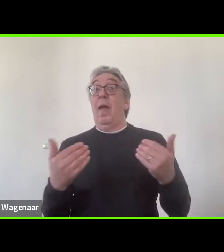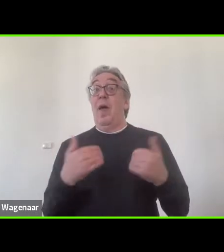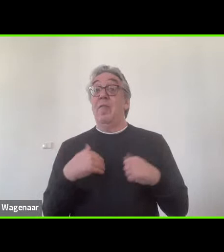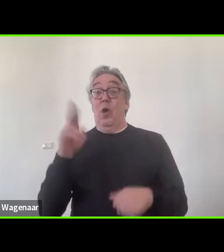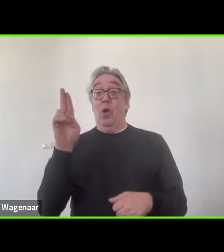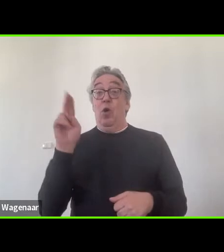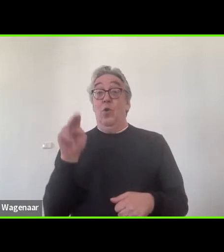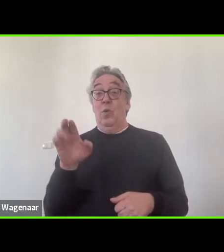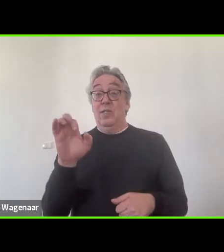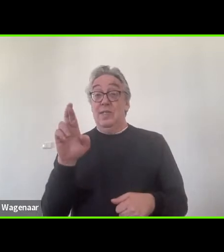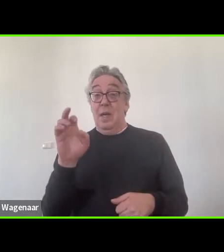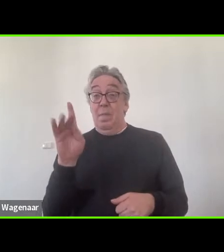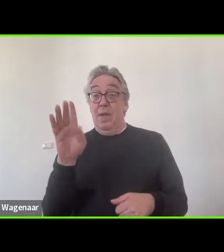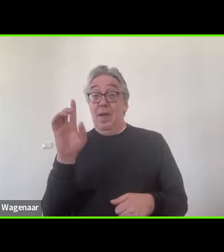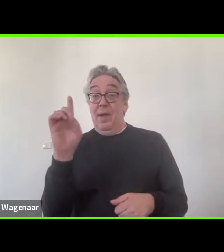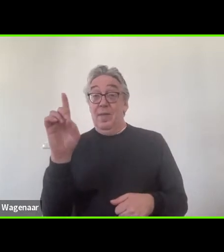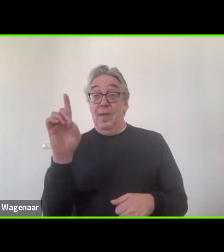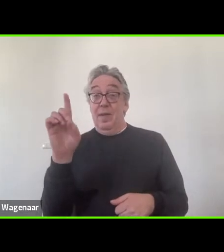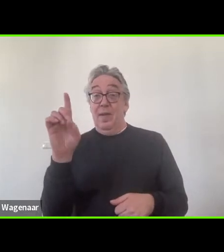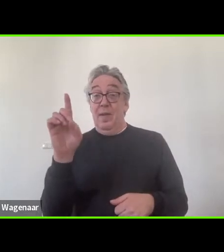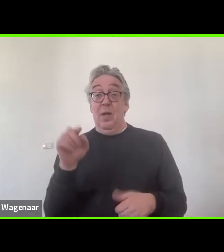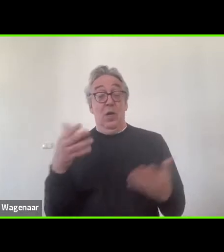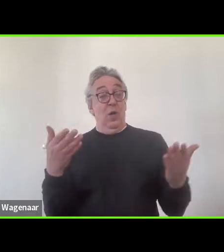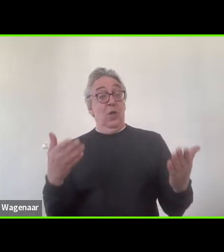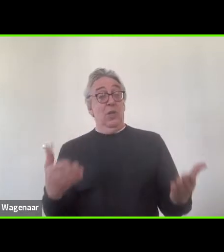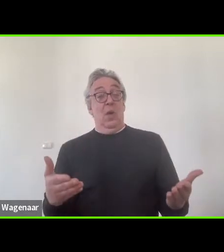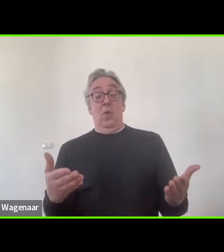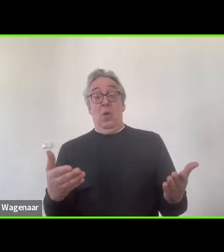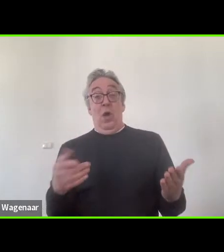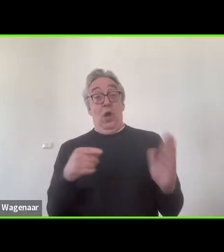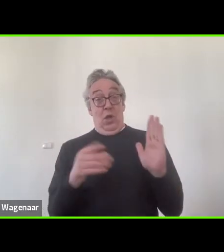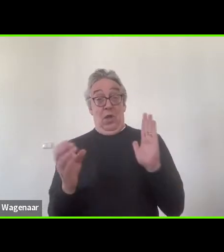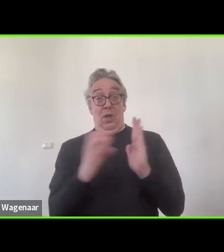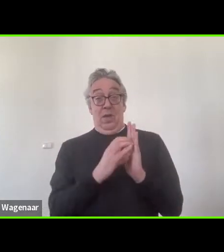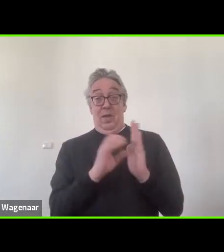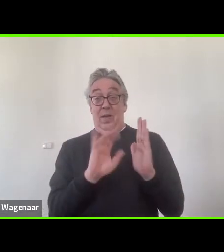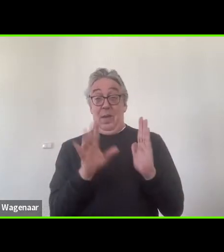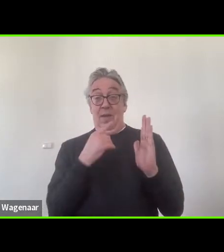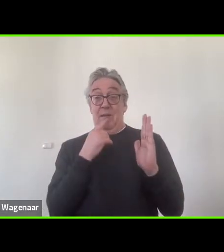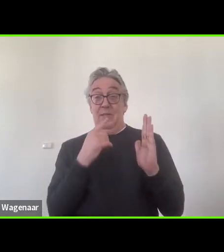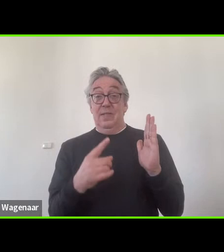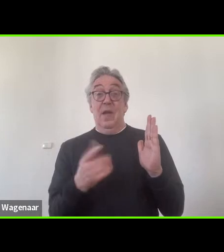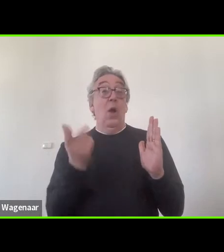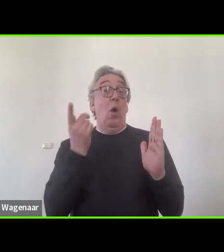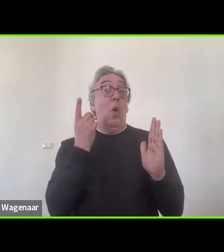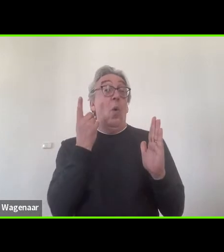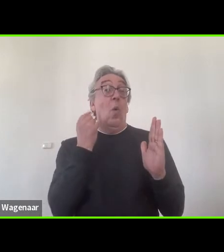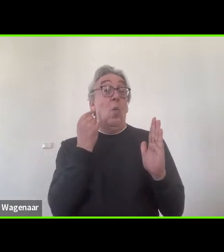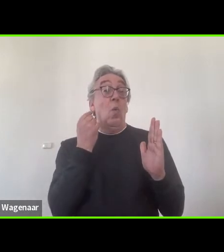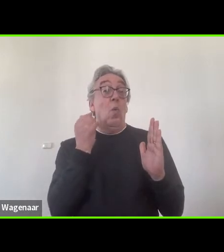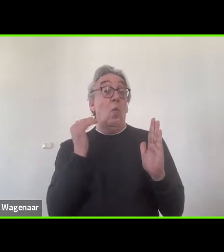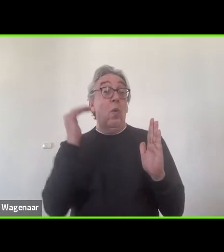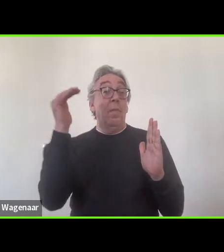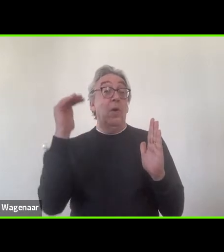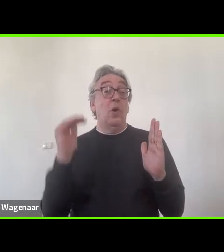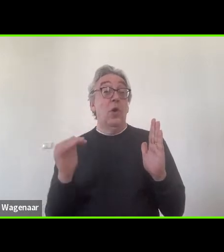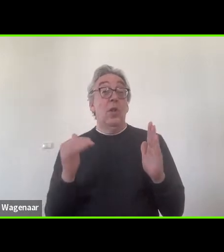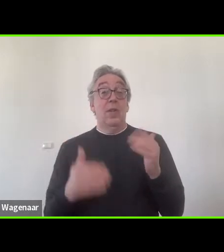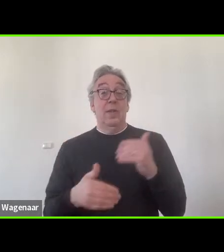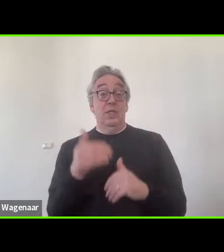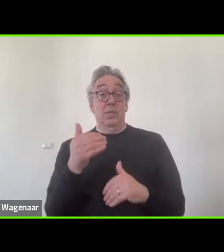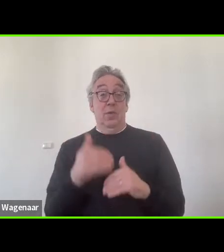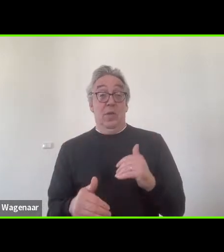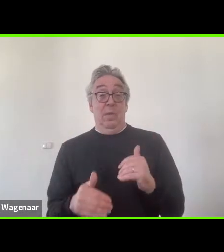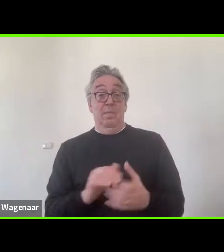CRPD, addresses the rights of women and girls with disabilities, adopting a twin-track approach. On